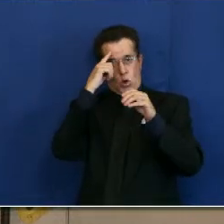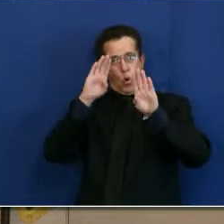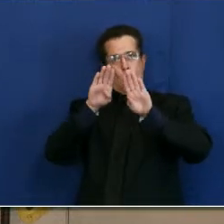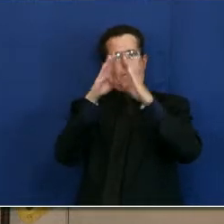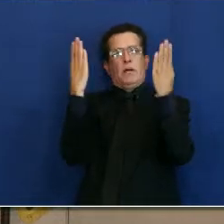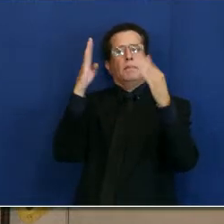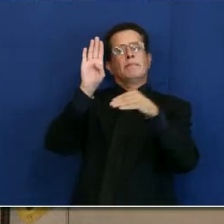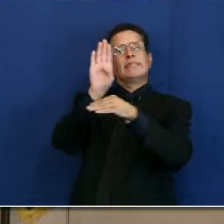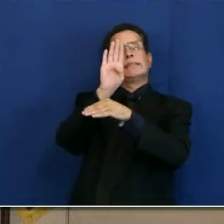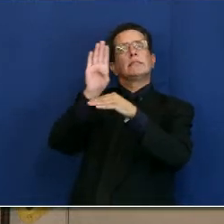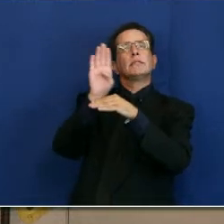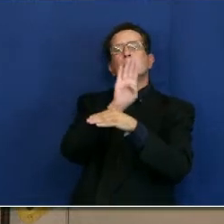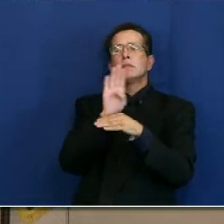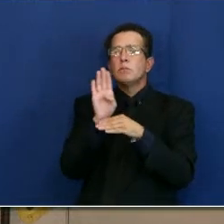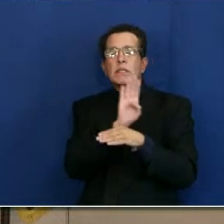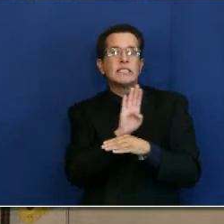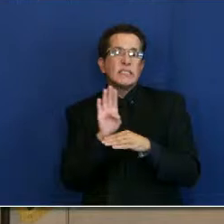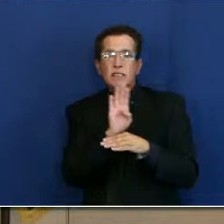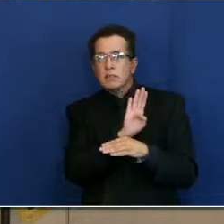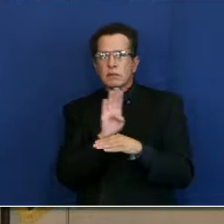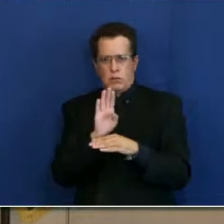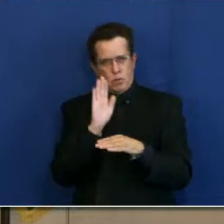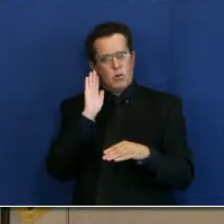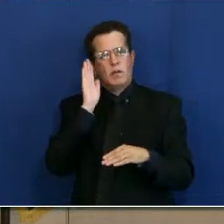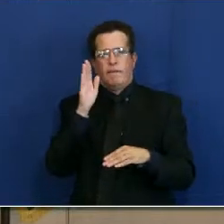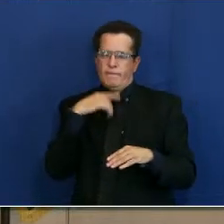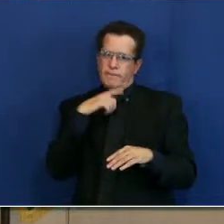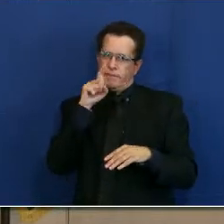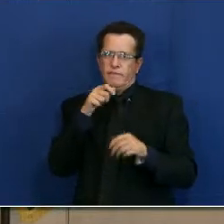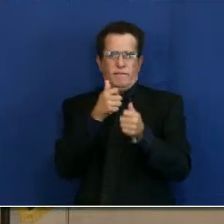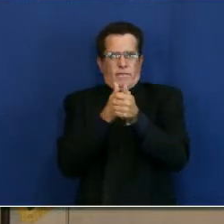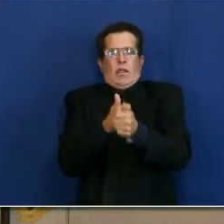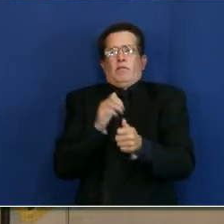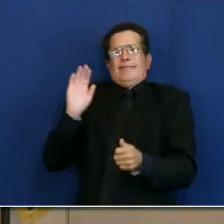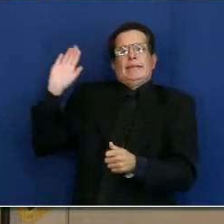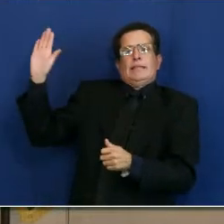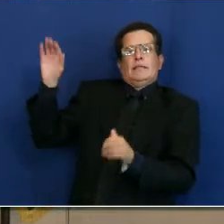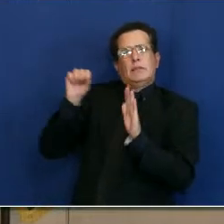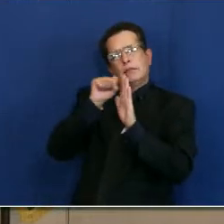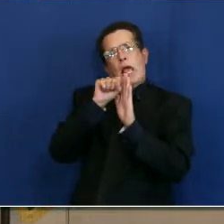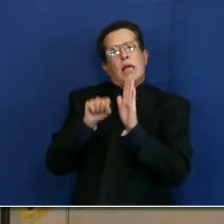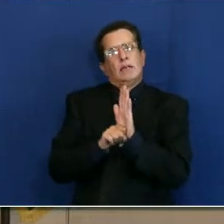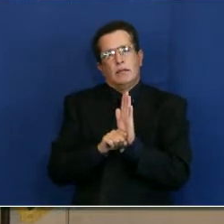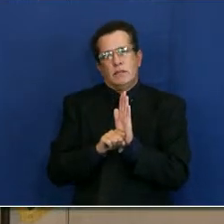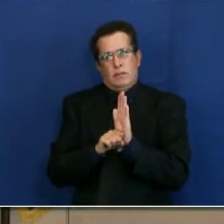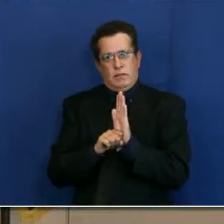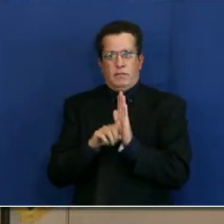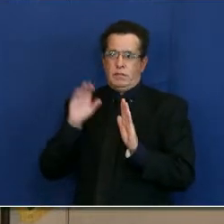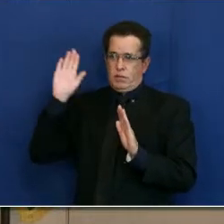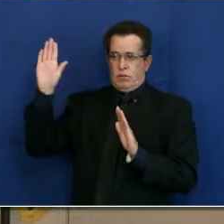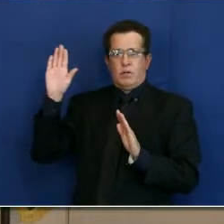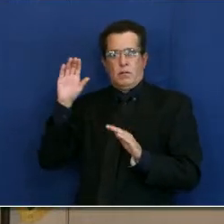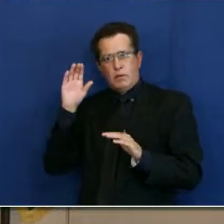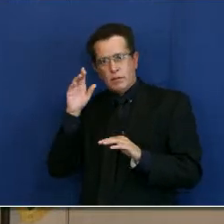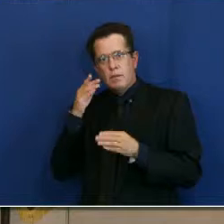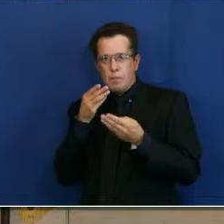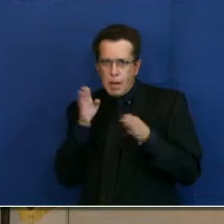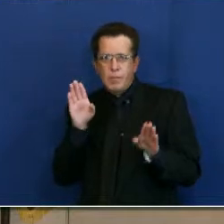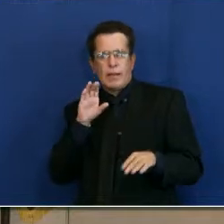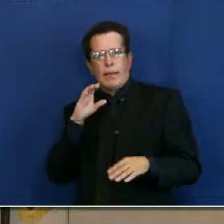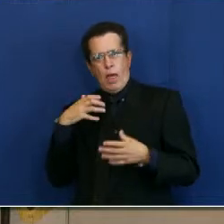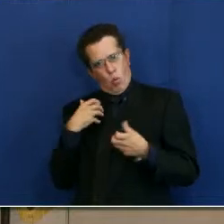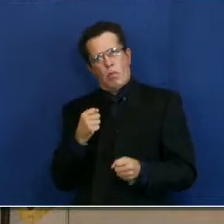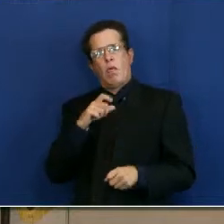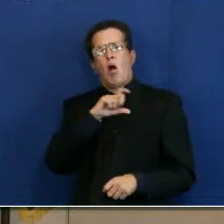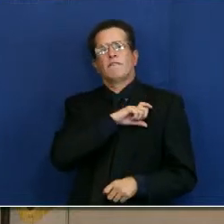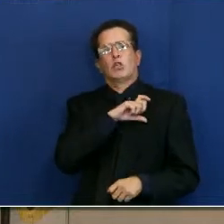of business operations will have to come from the state public health officer.